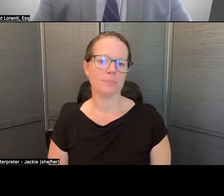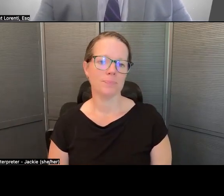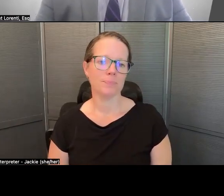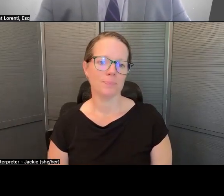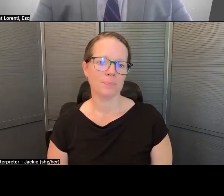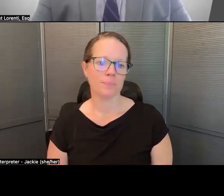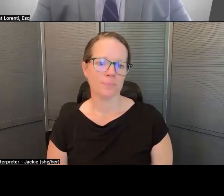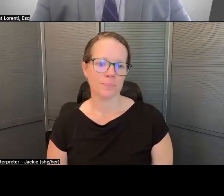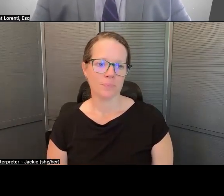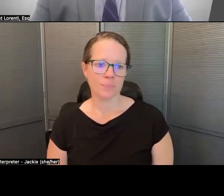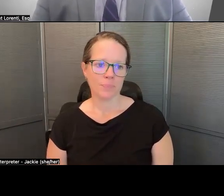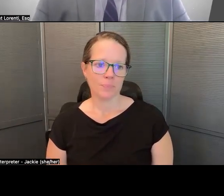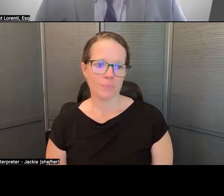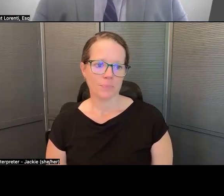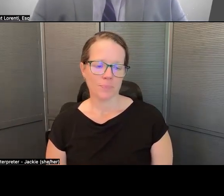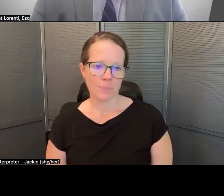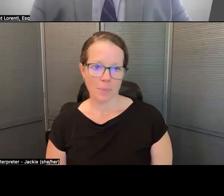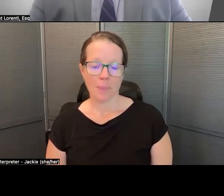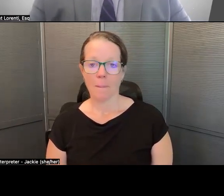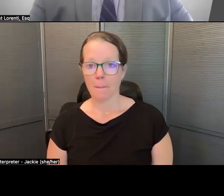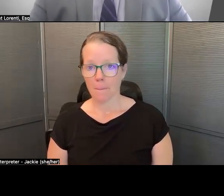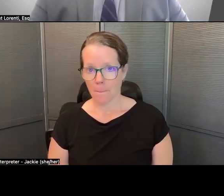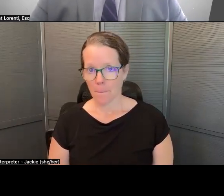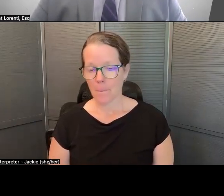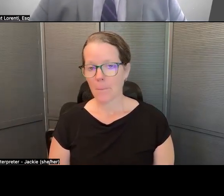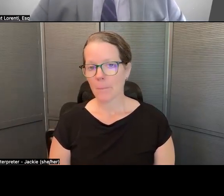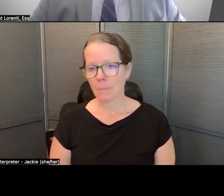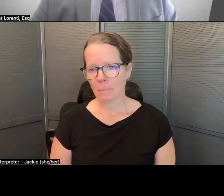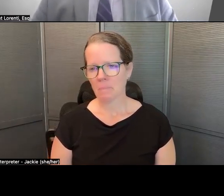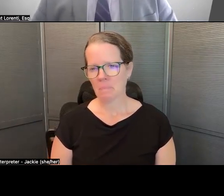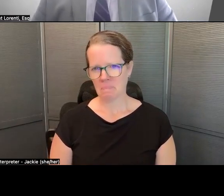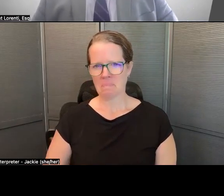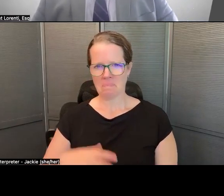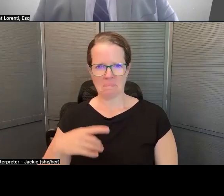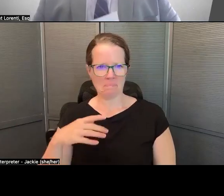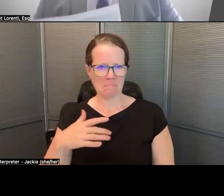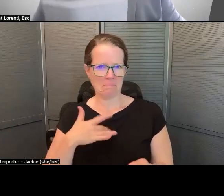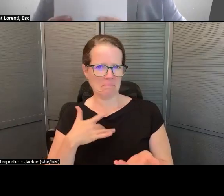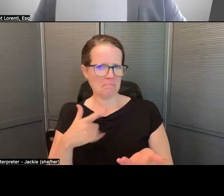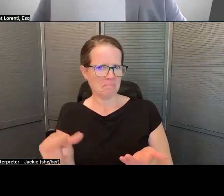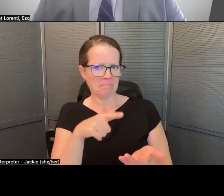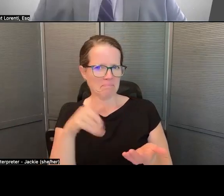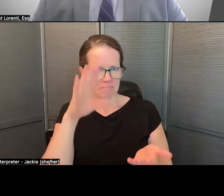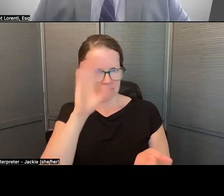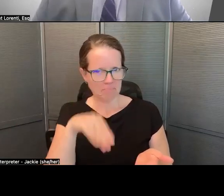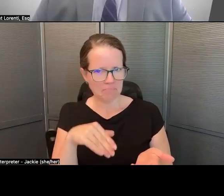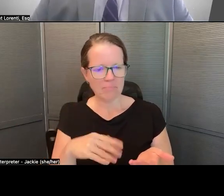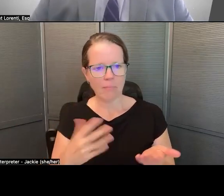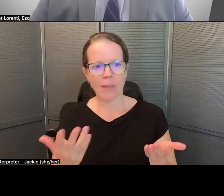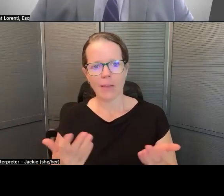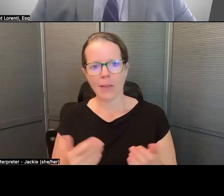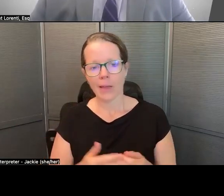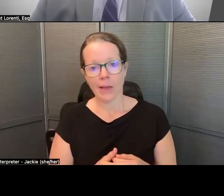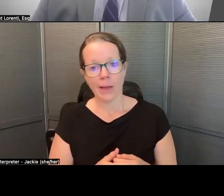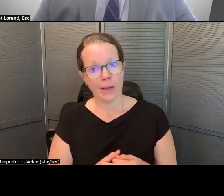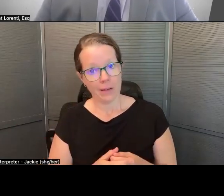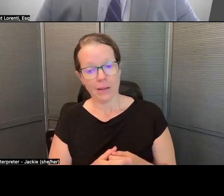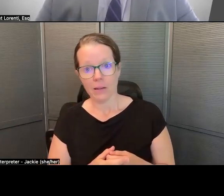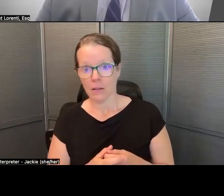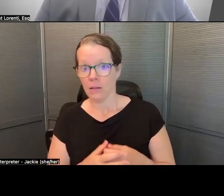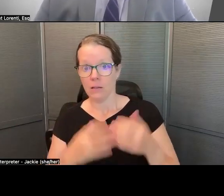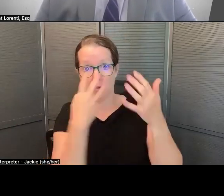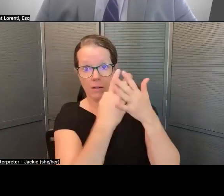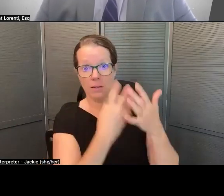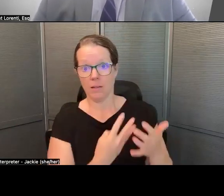So while I'm sure many of us are highly aware of the challenge of incarceration